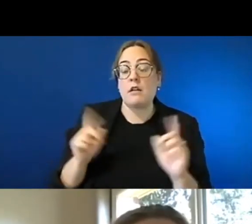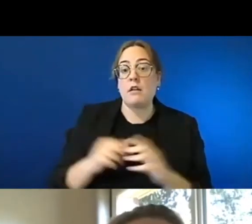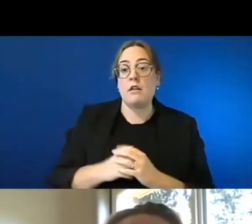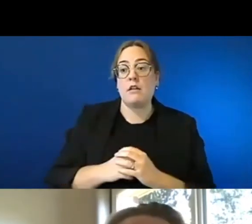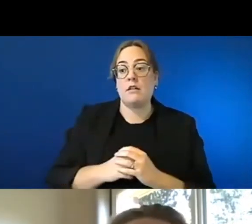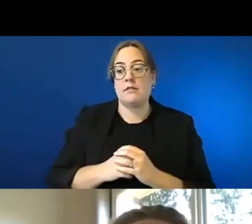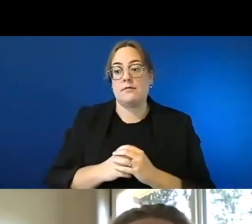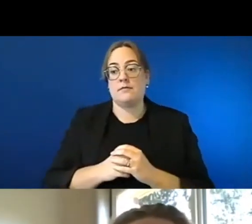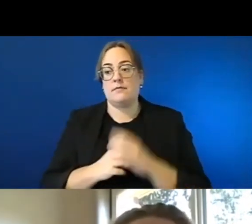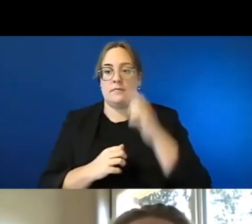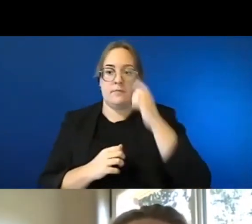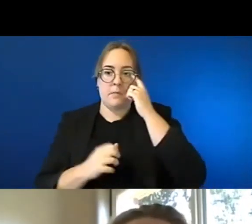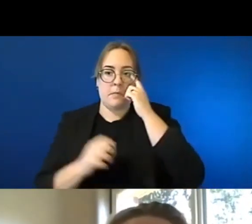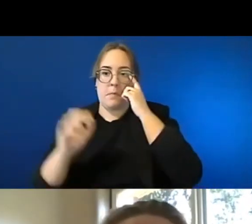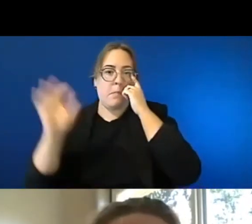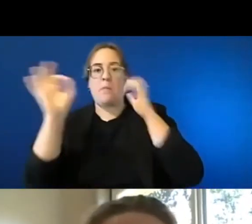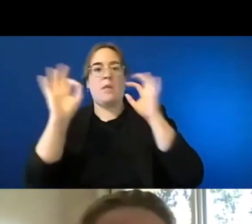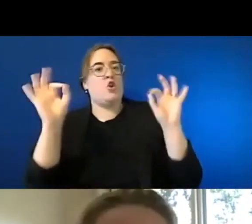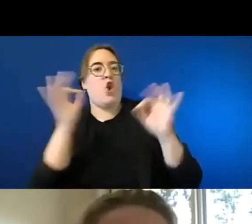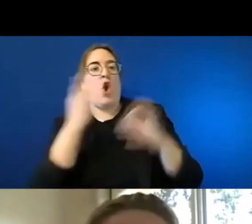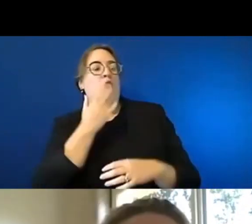There is no cost.